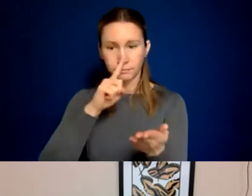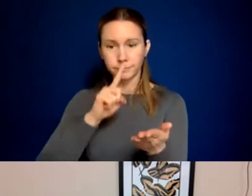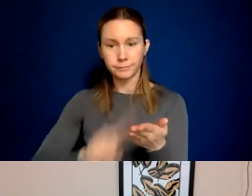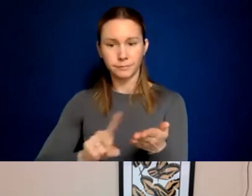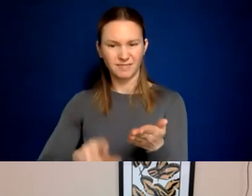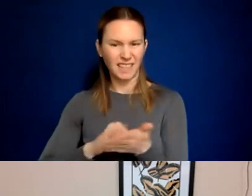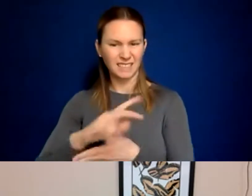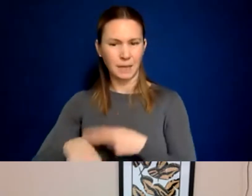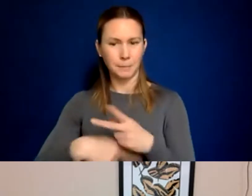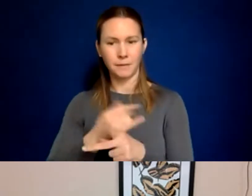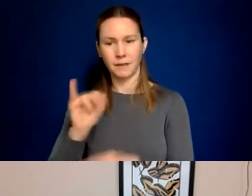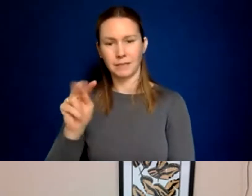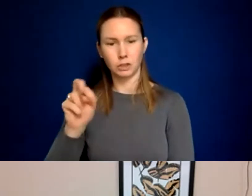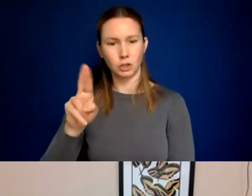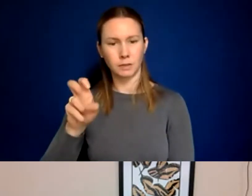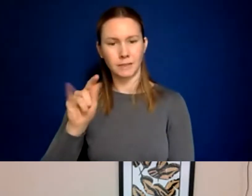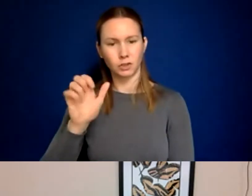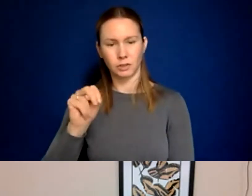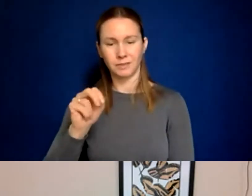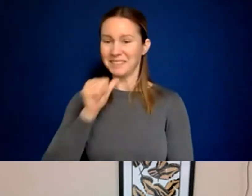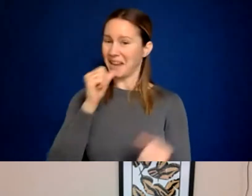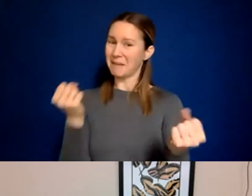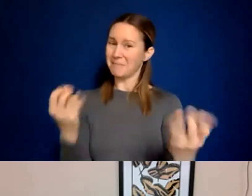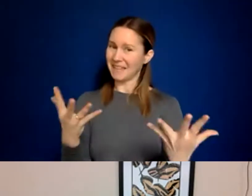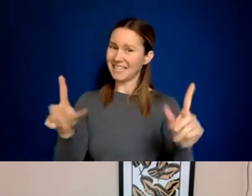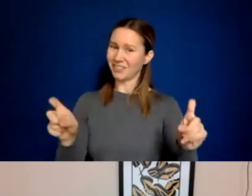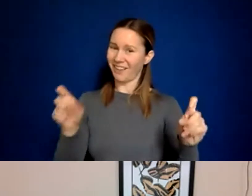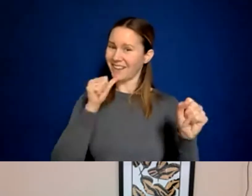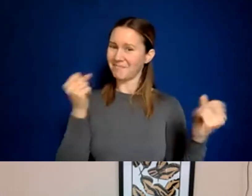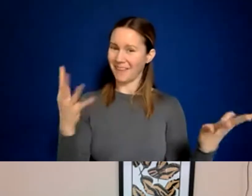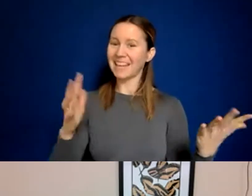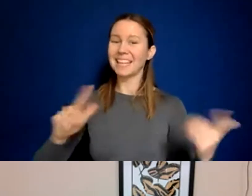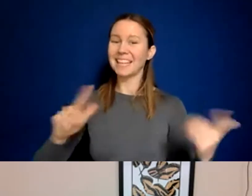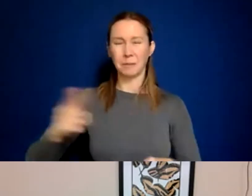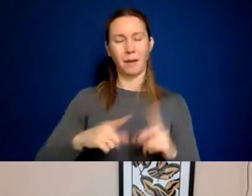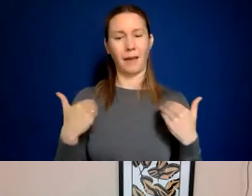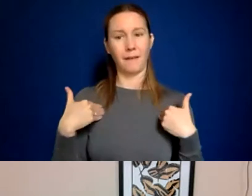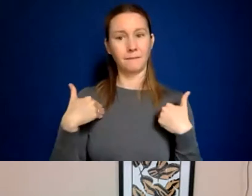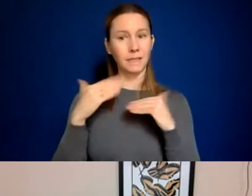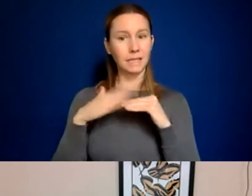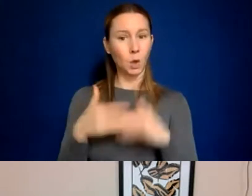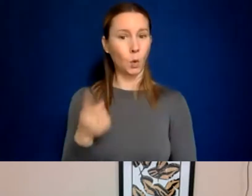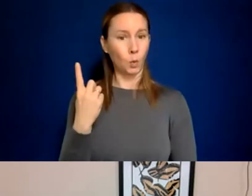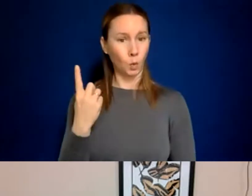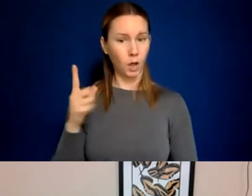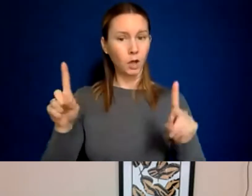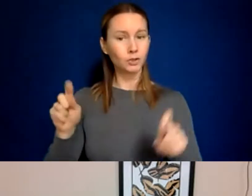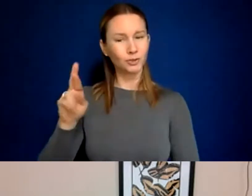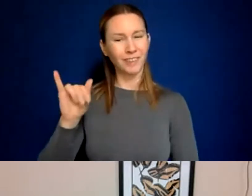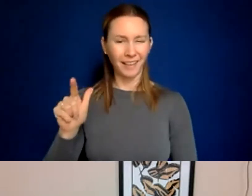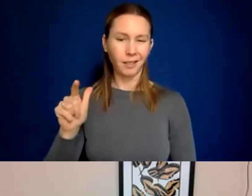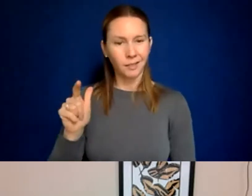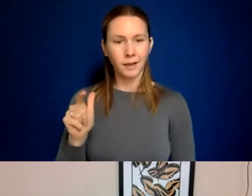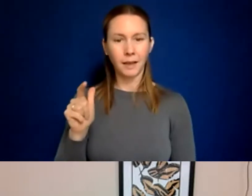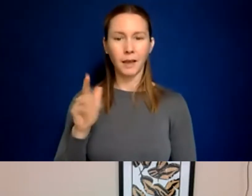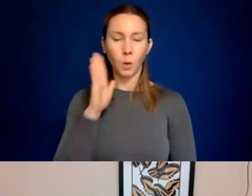interventions. They're not very pervasive, these trials, but I can tell you there's at least one clinical trial that is about to launch.